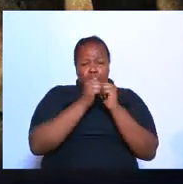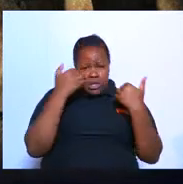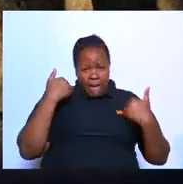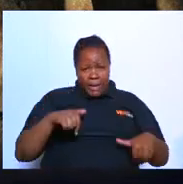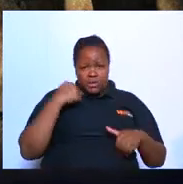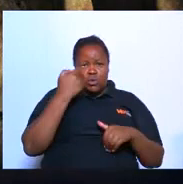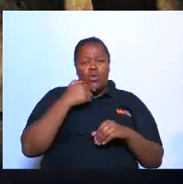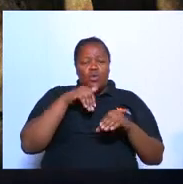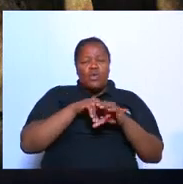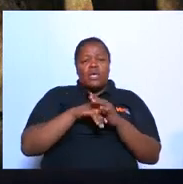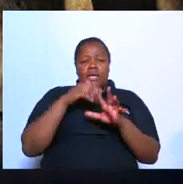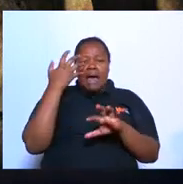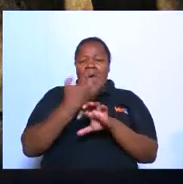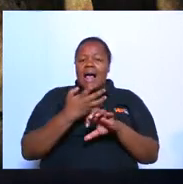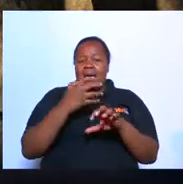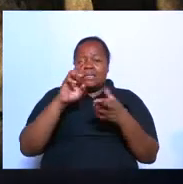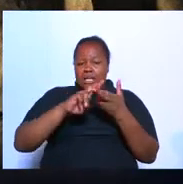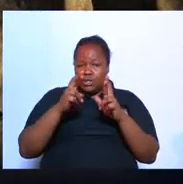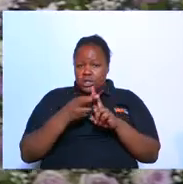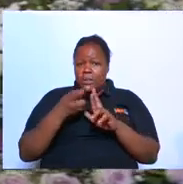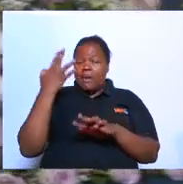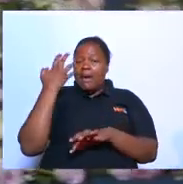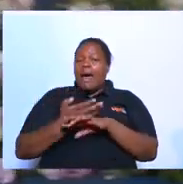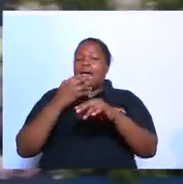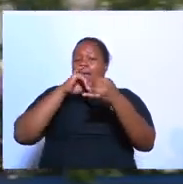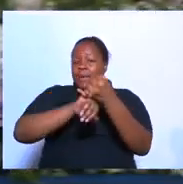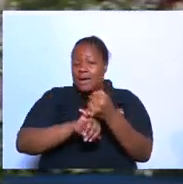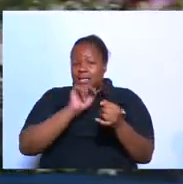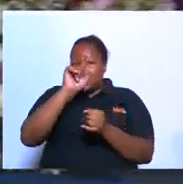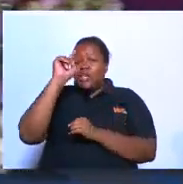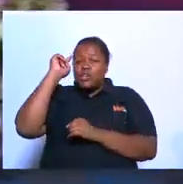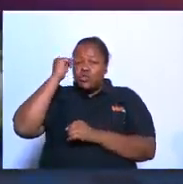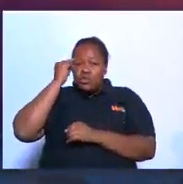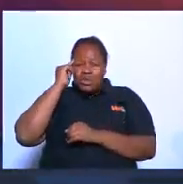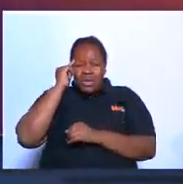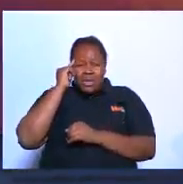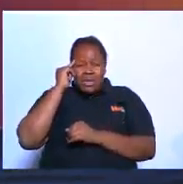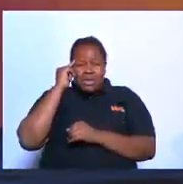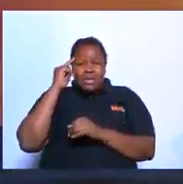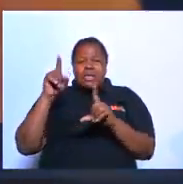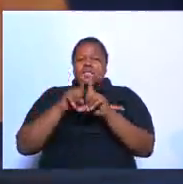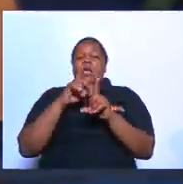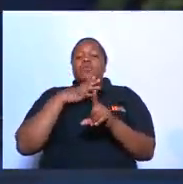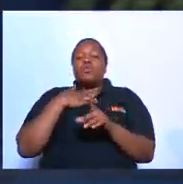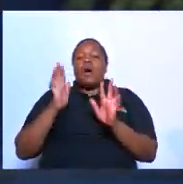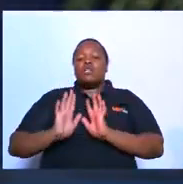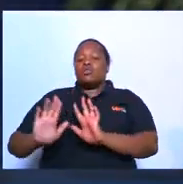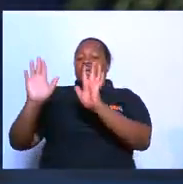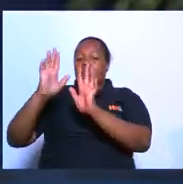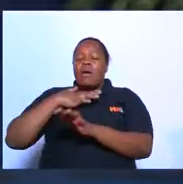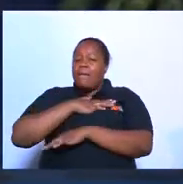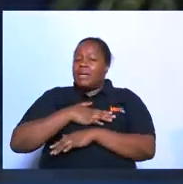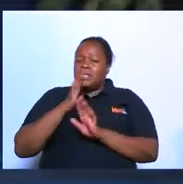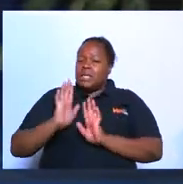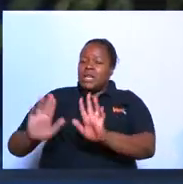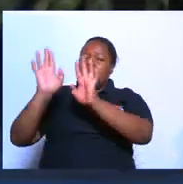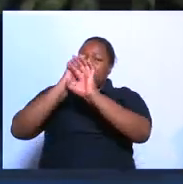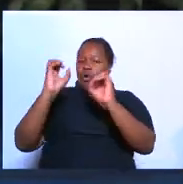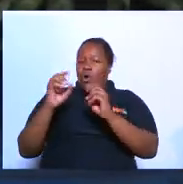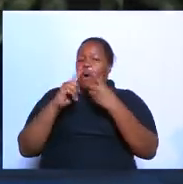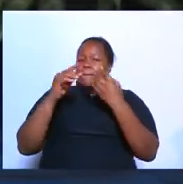tough relationship tough marriage you you think like quitting don't quit have faith